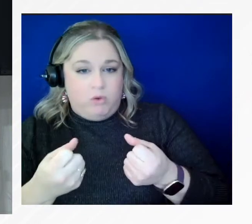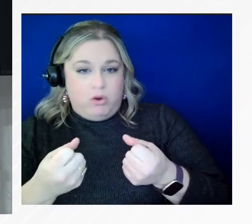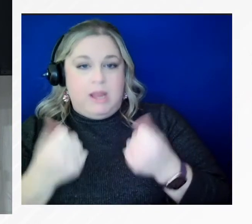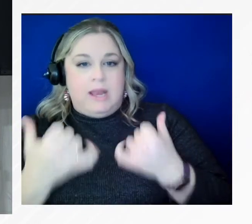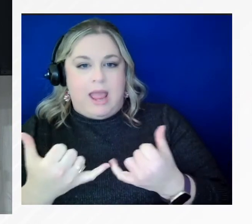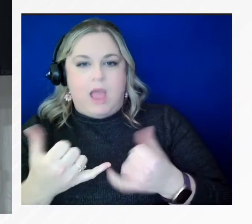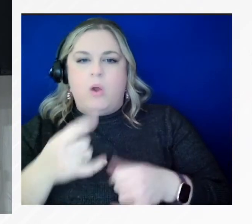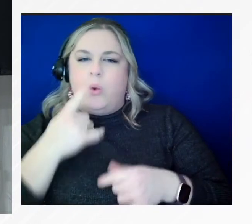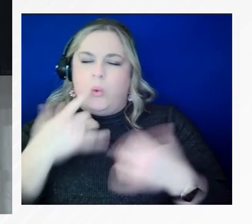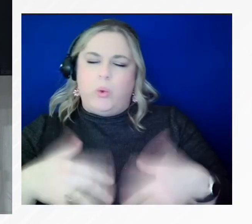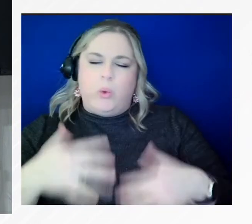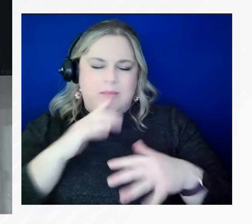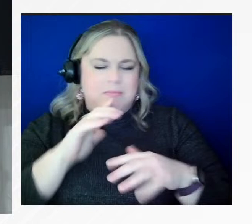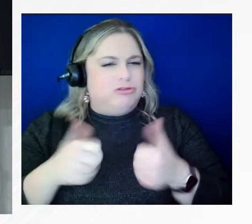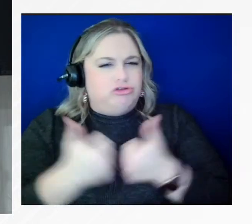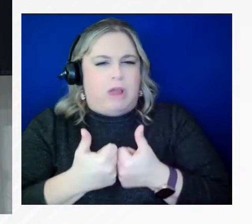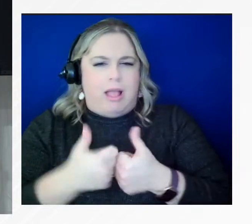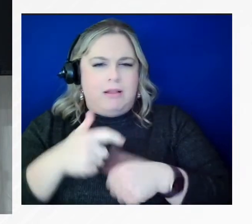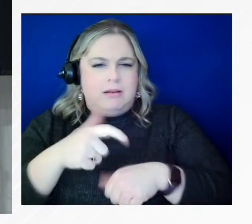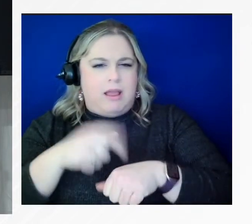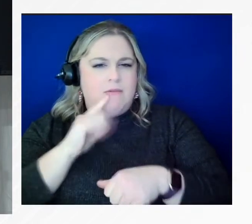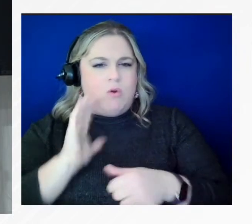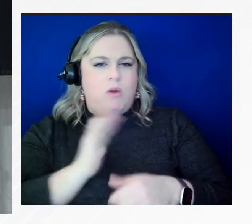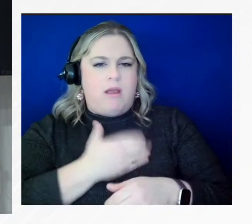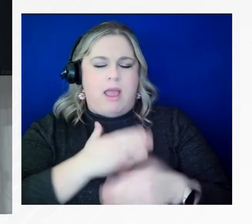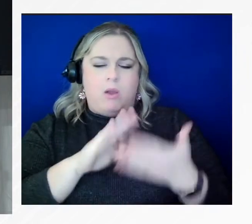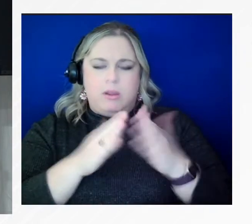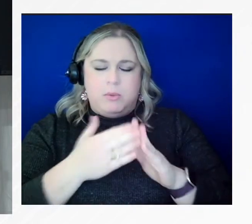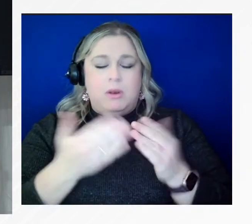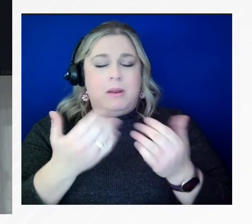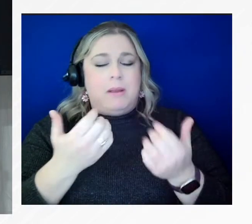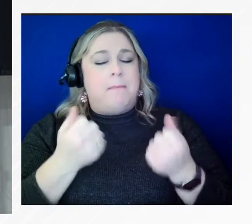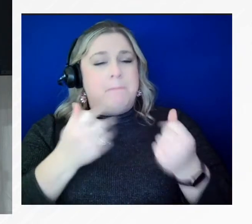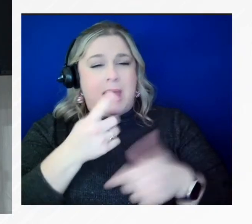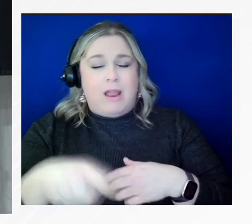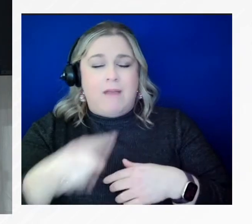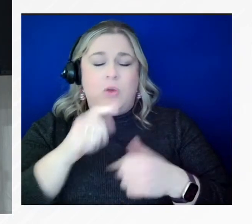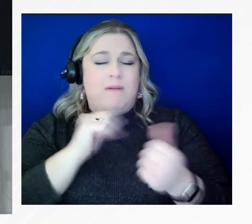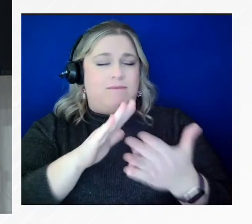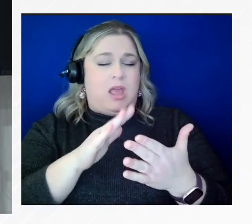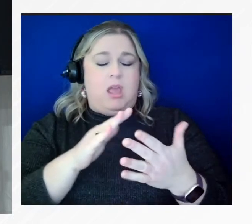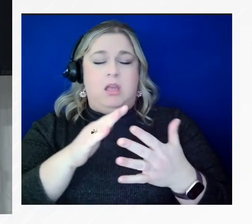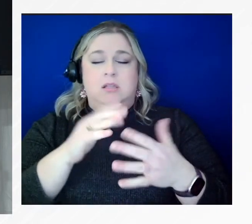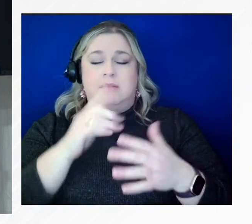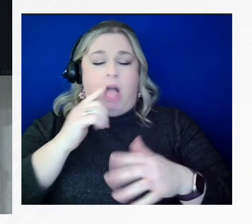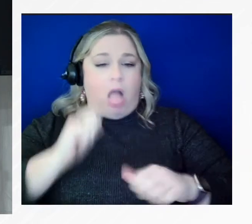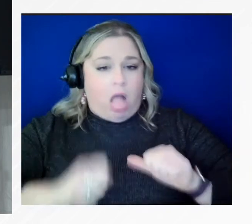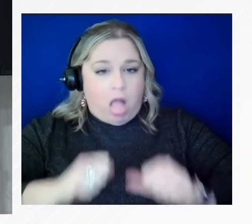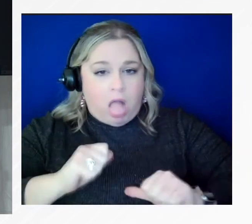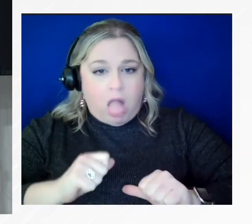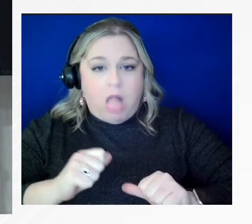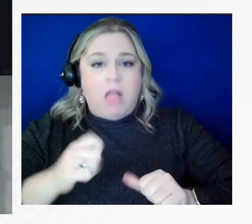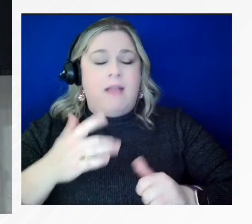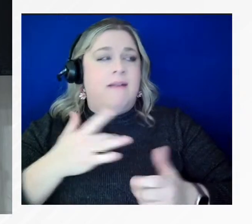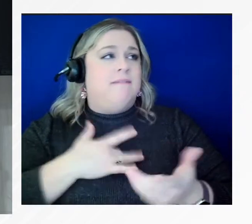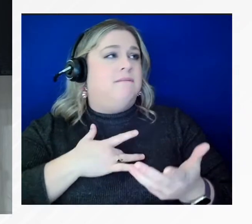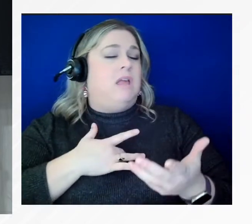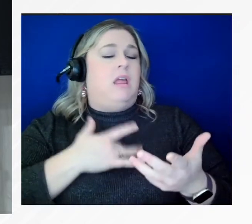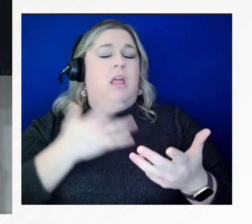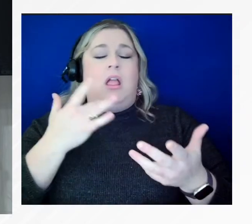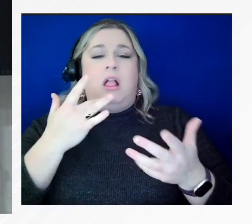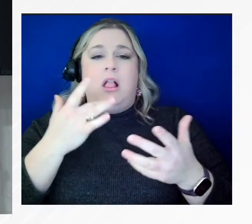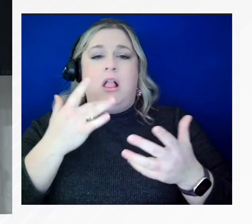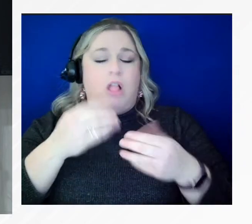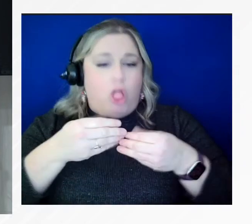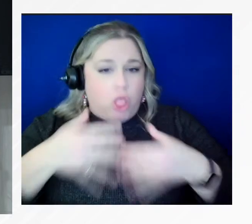for our community. Many of you have faced uncertainty, displacement, and loss, and yet Malibu's resilience and strength